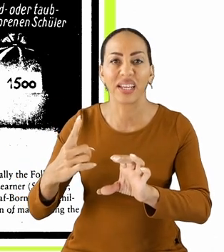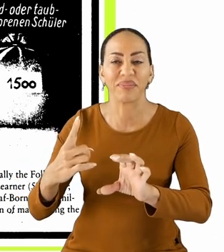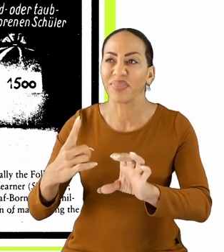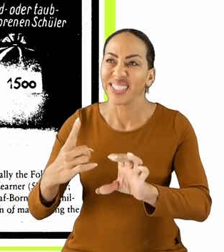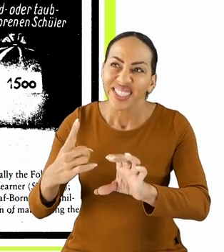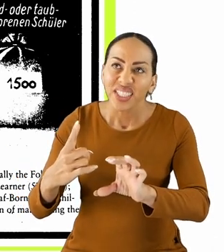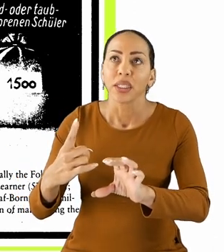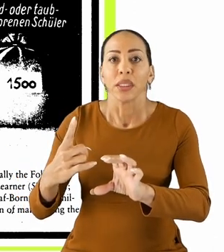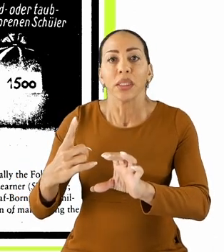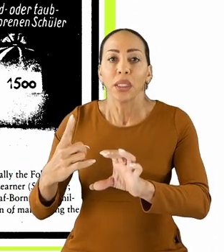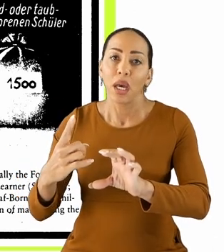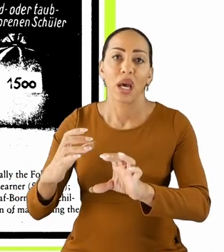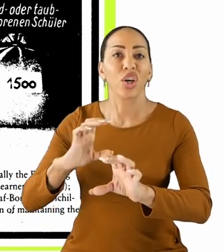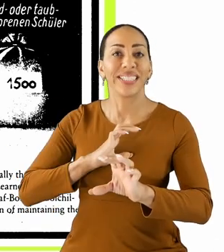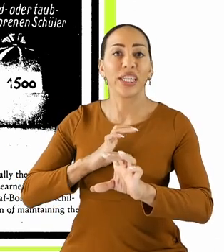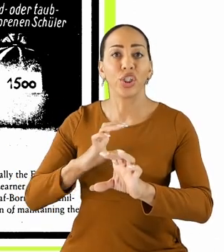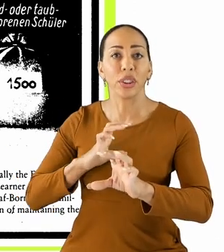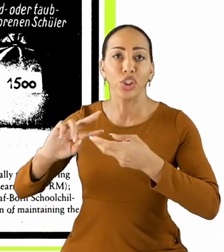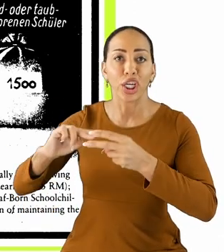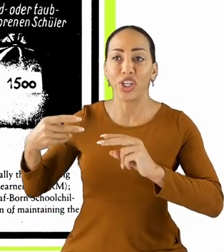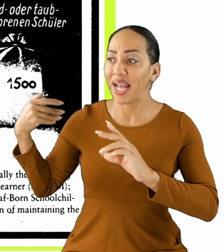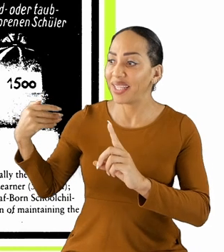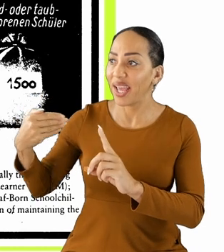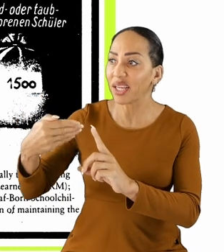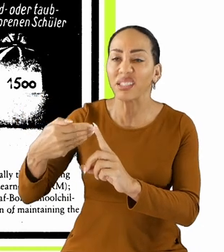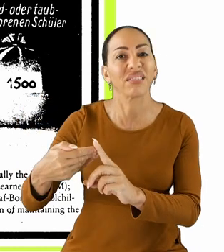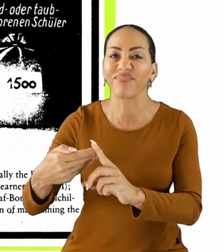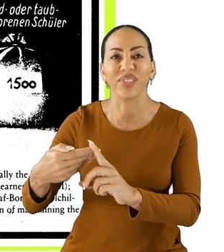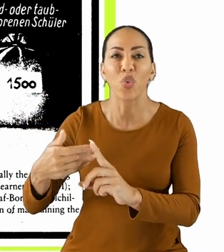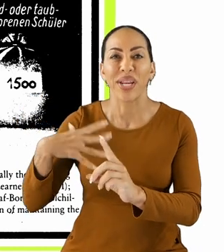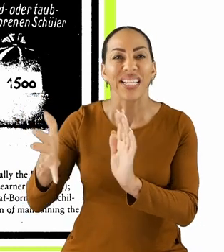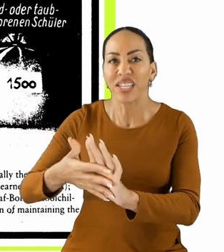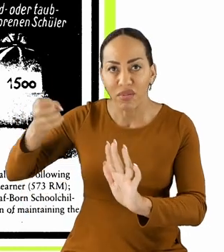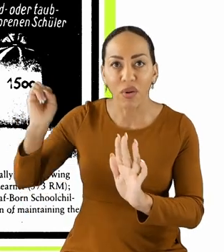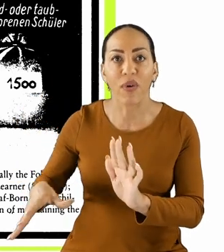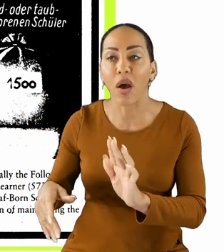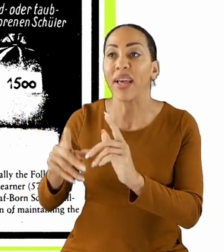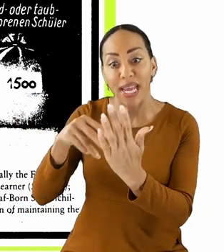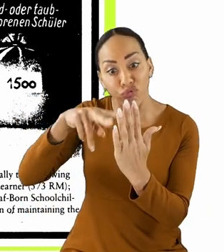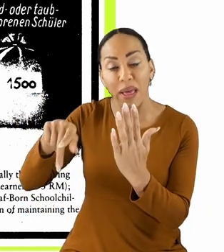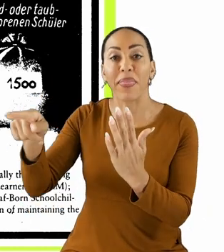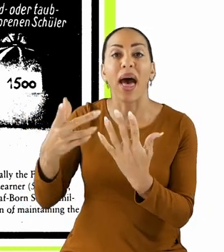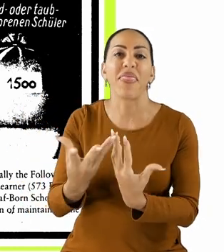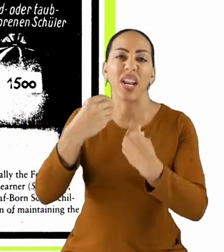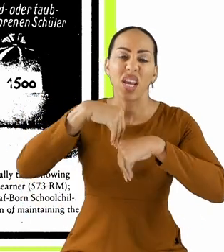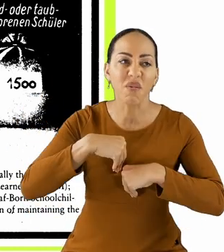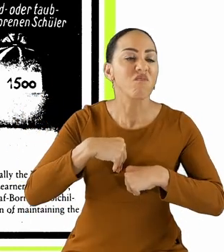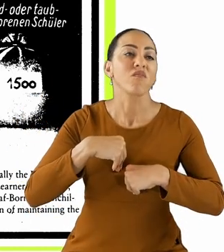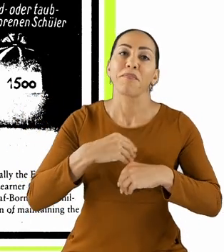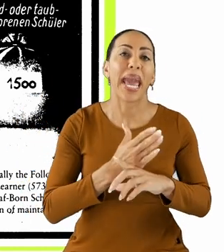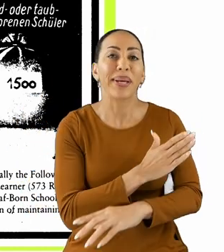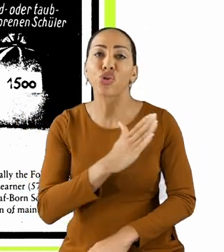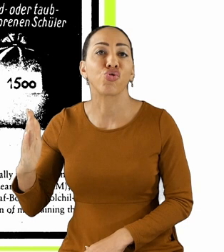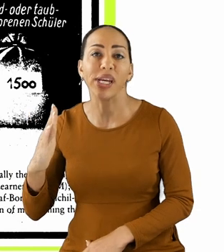stranglehold of hereditary disease and unfitness. This was very strong, and it just took it to its